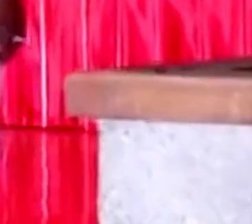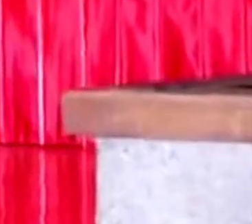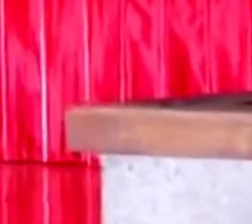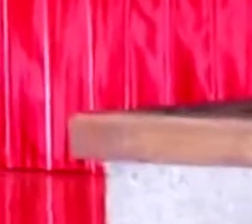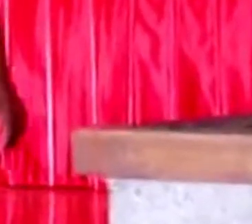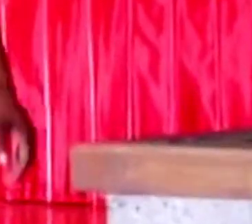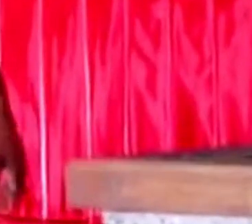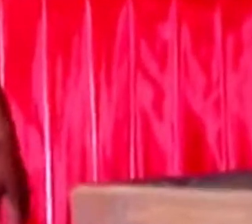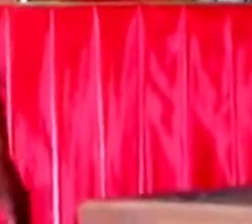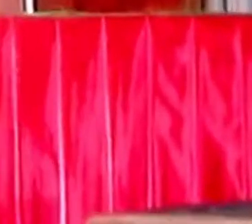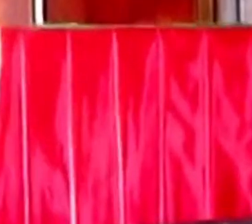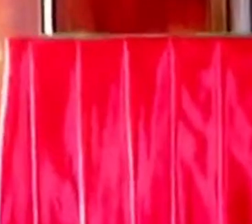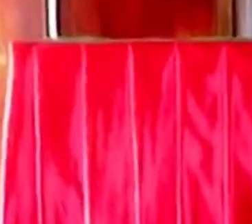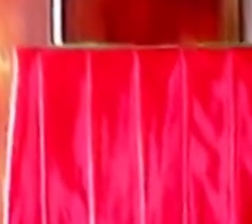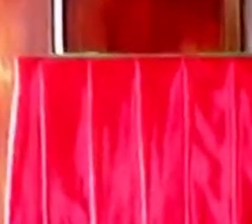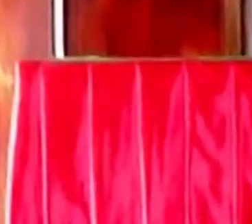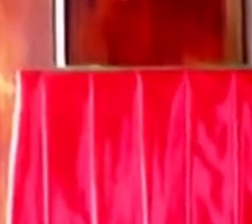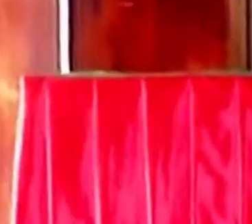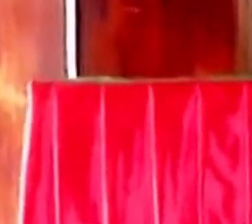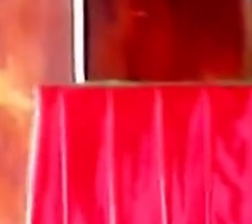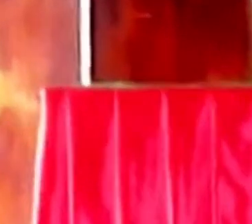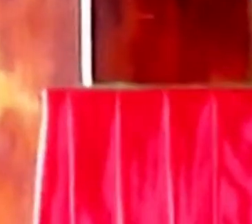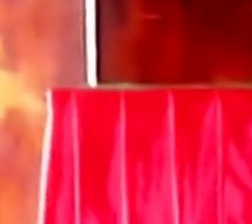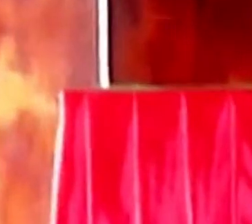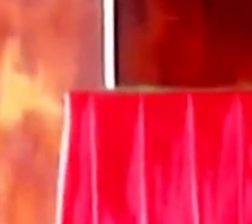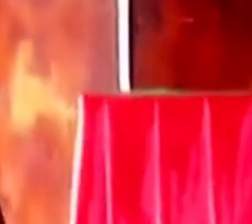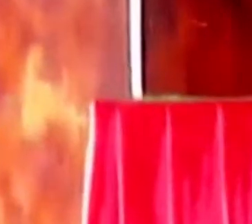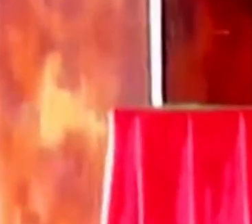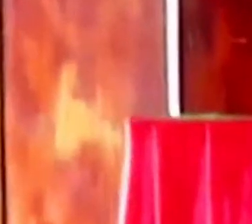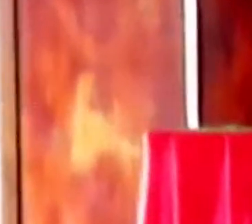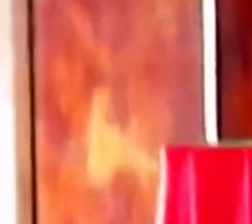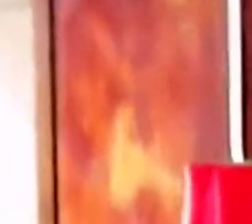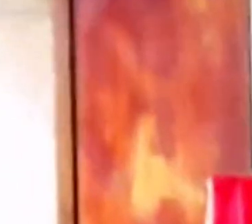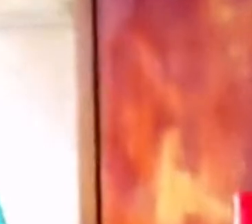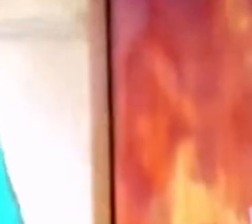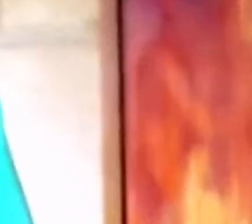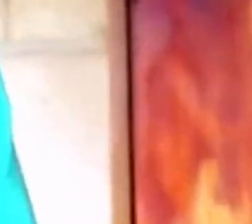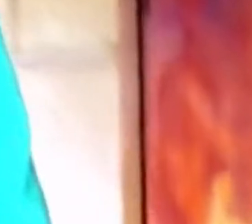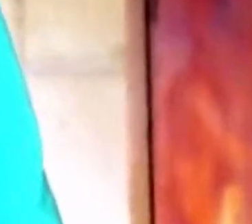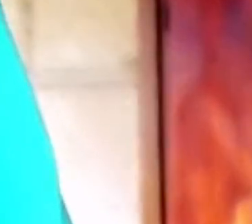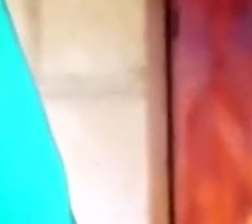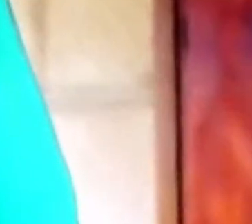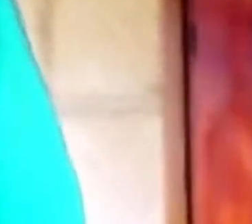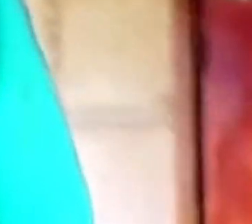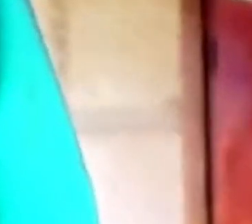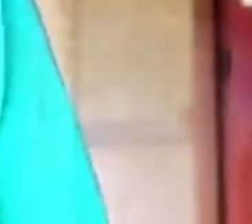in order for them to contribute to the country's development.